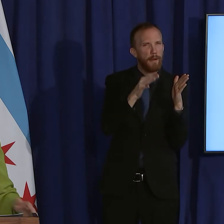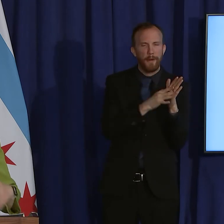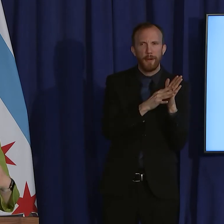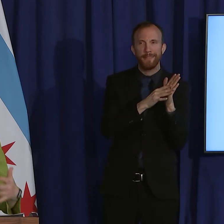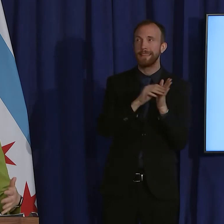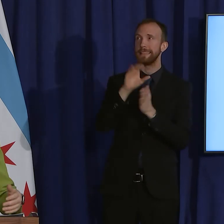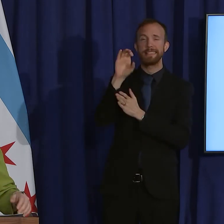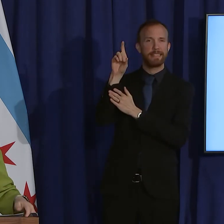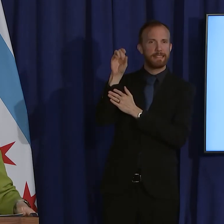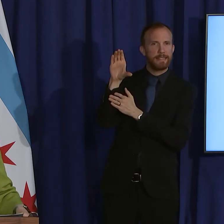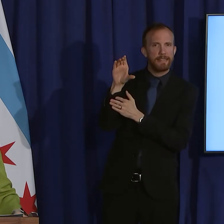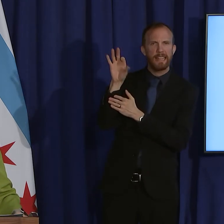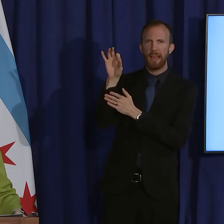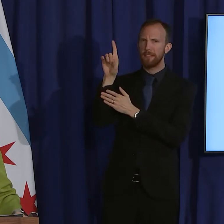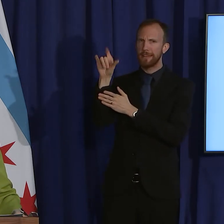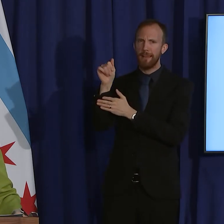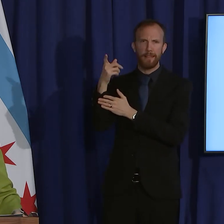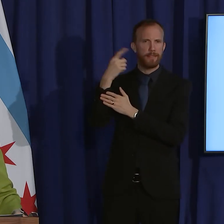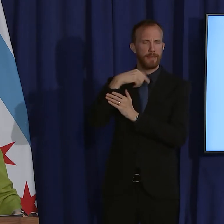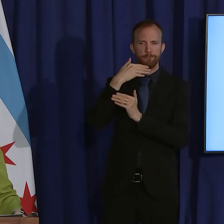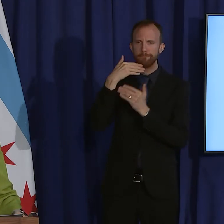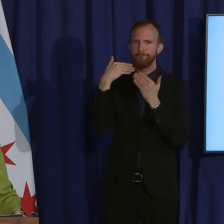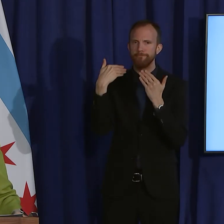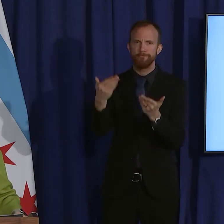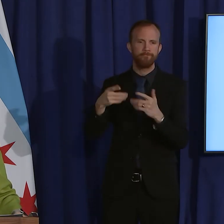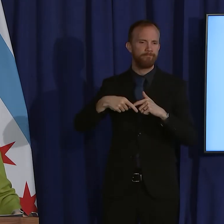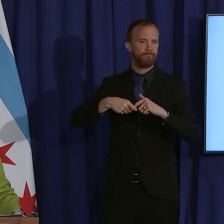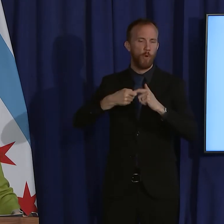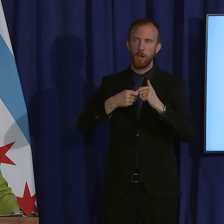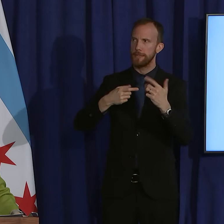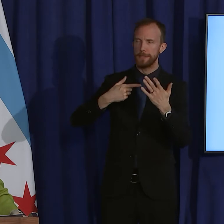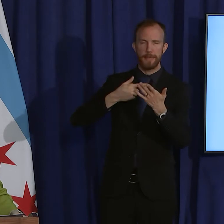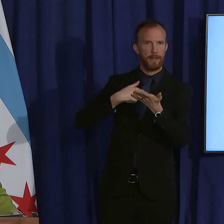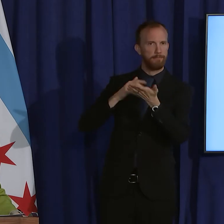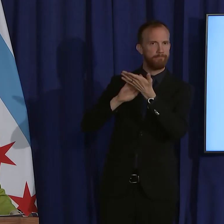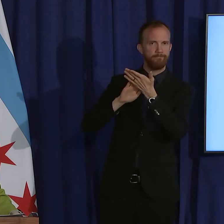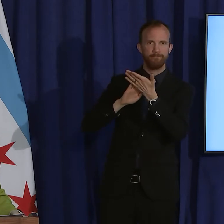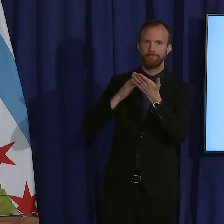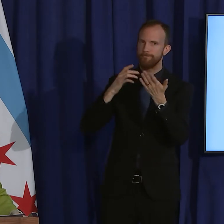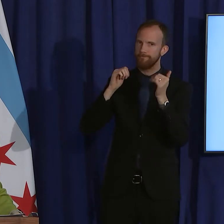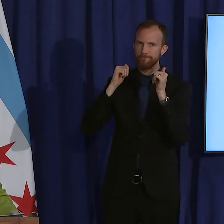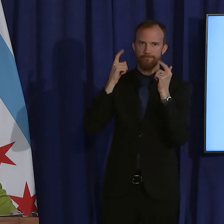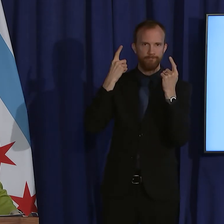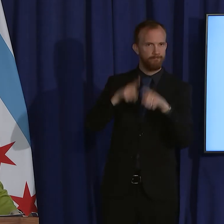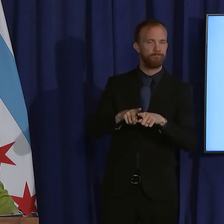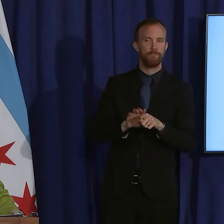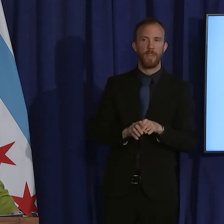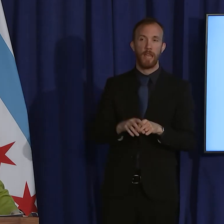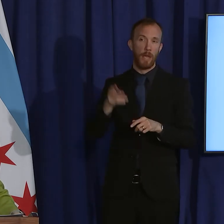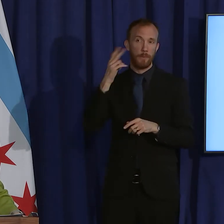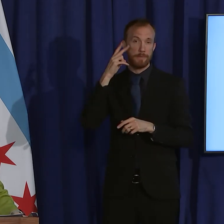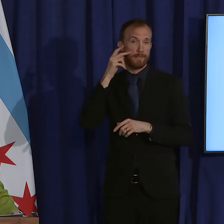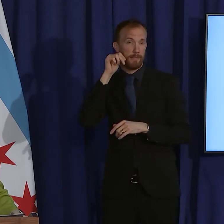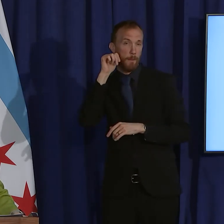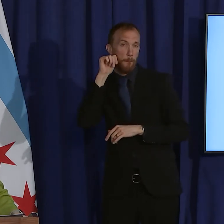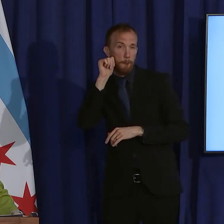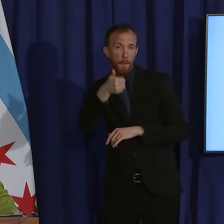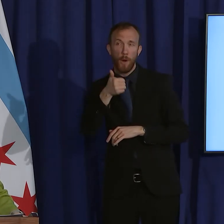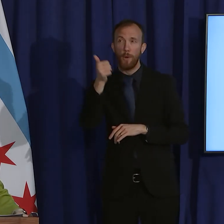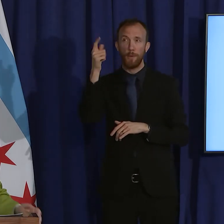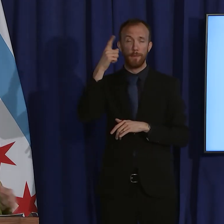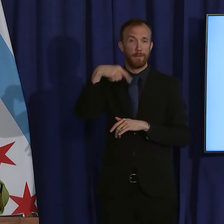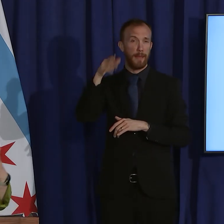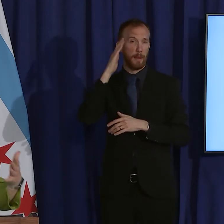this pause while they're understanding the event. And we'll be watching tomorrow when the Advisory Committee on Immunization